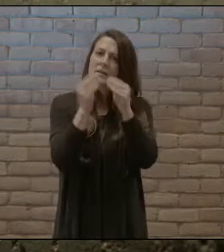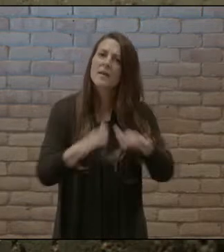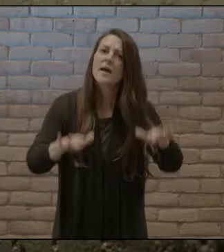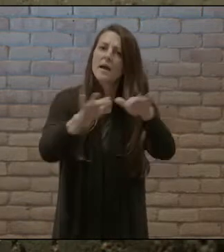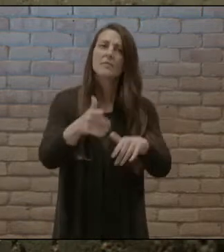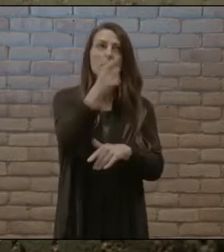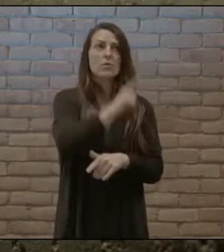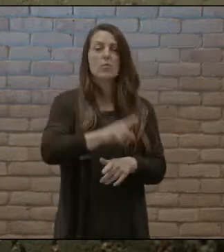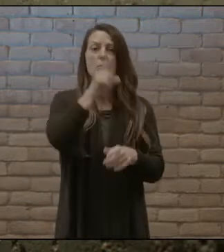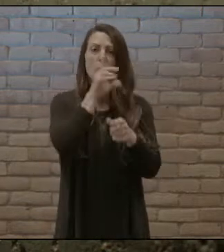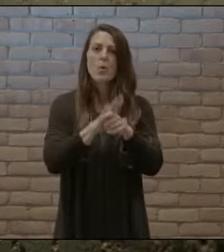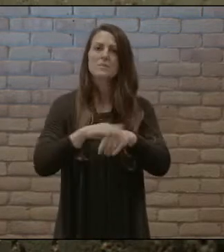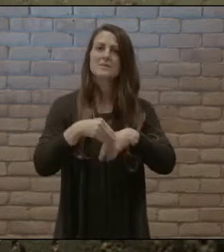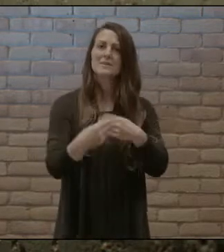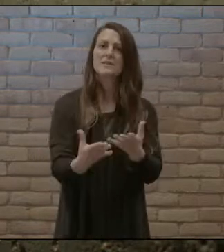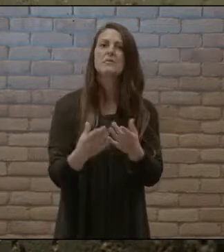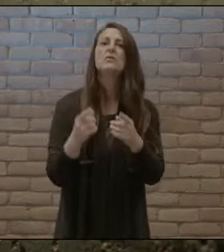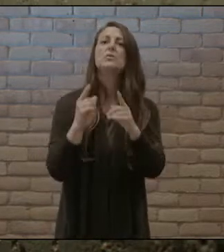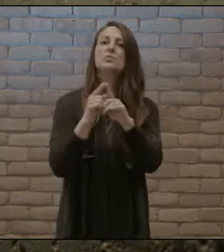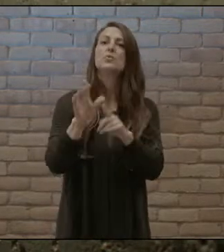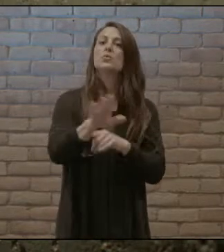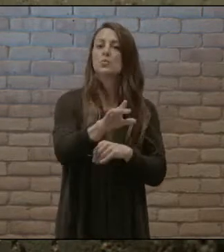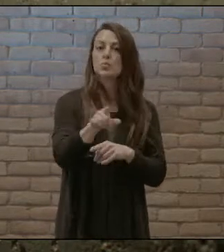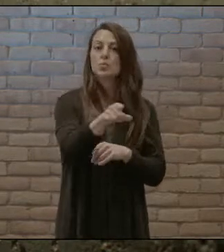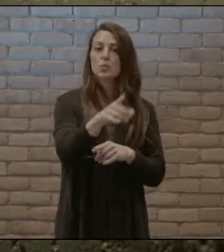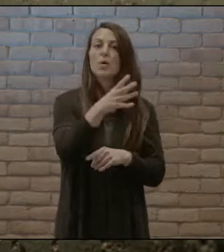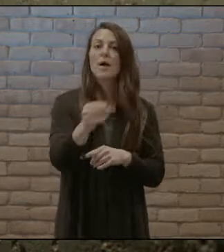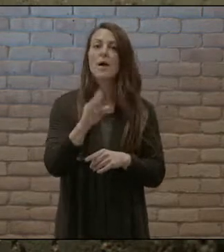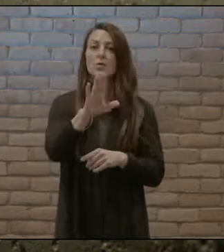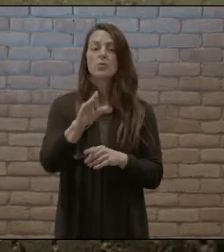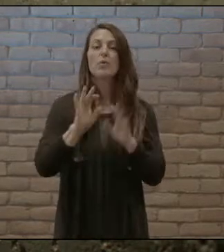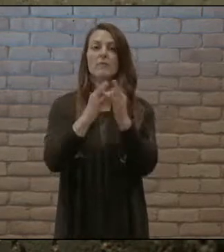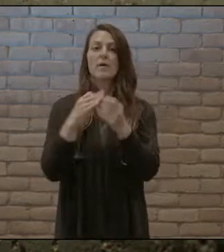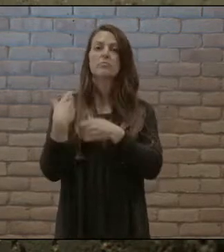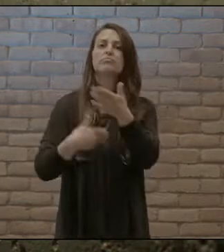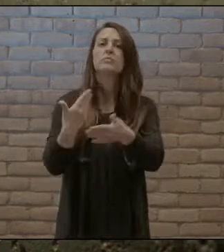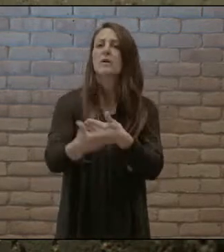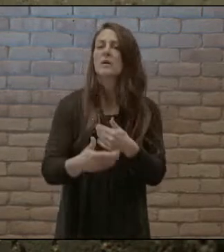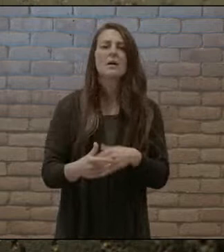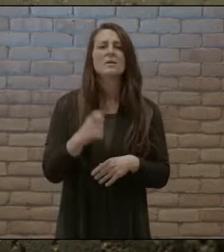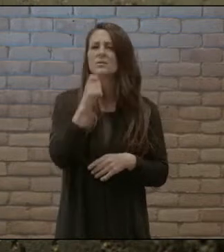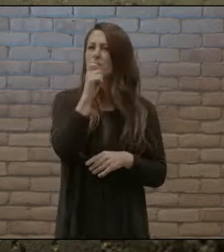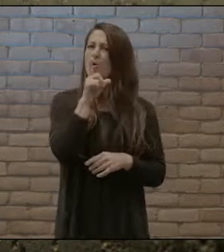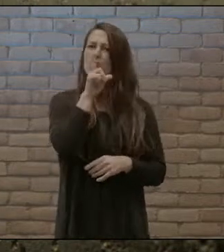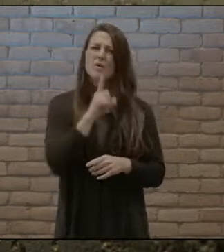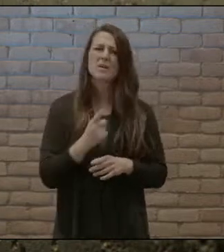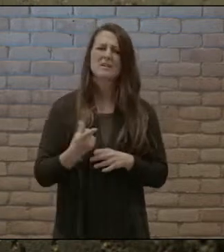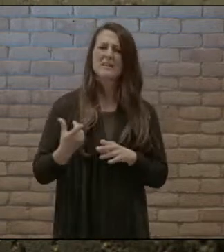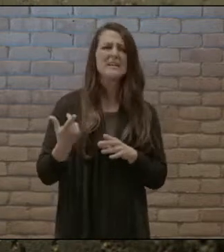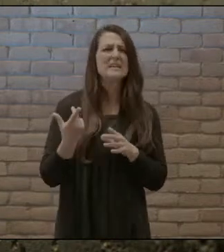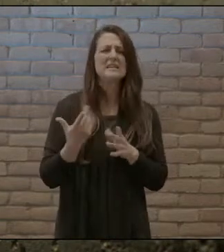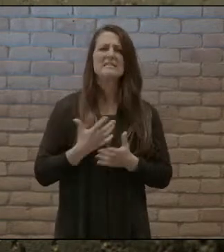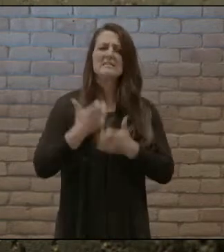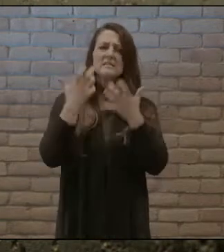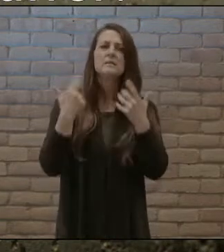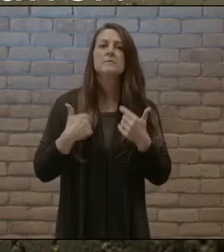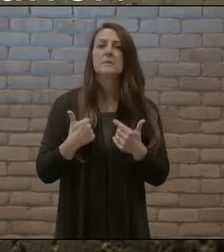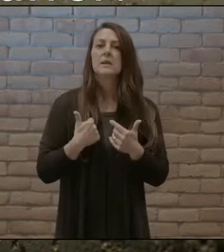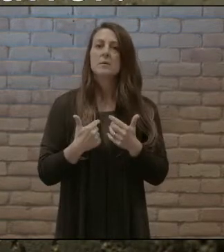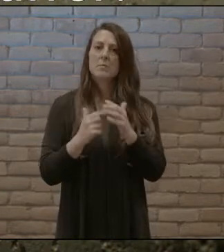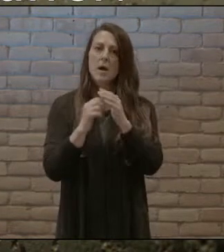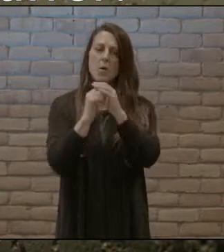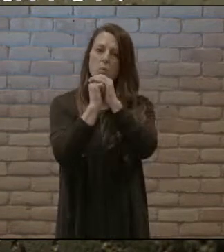ancestors forever. Do not provoke my anger by worshiping idols you made with your own hands. Then I will not harm